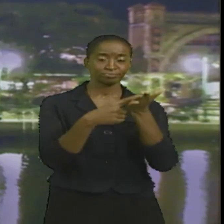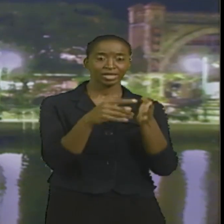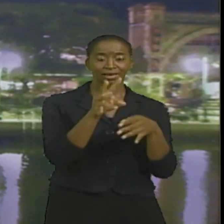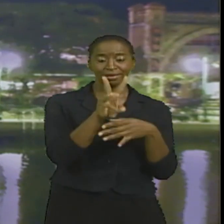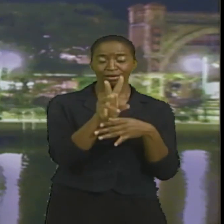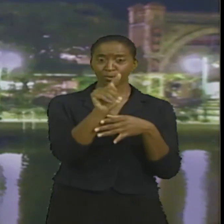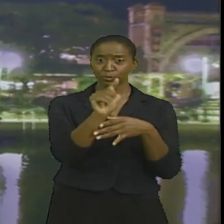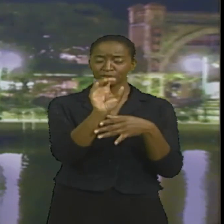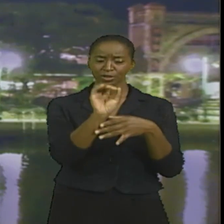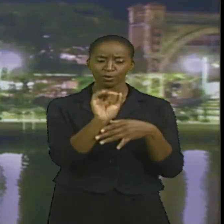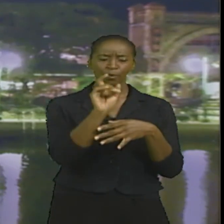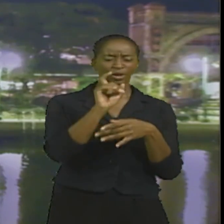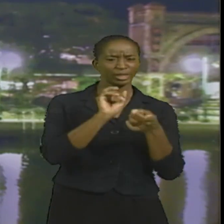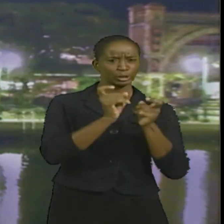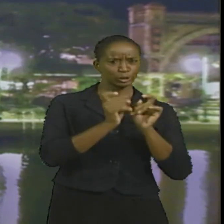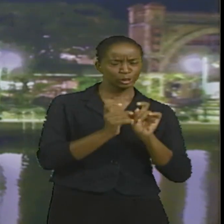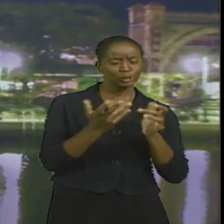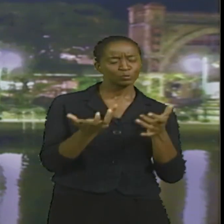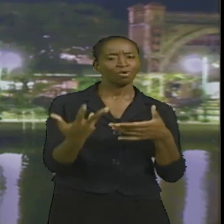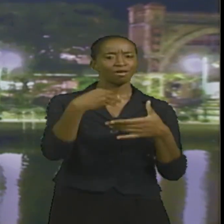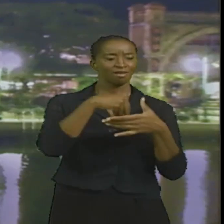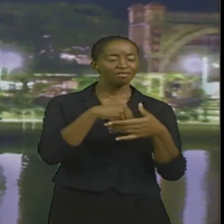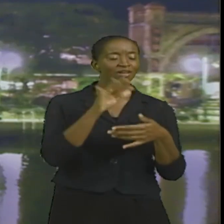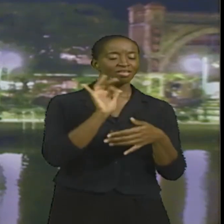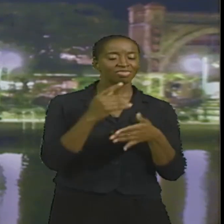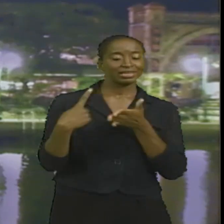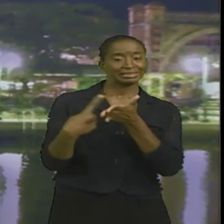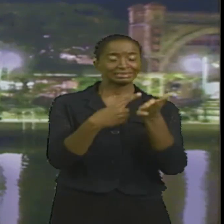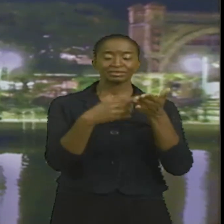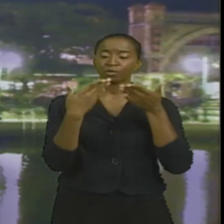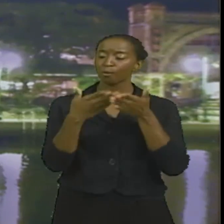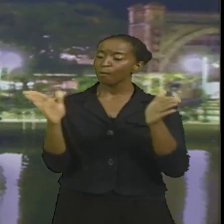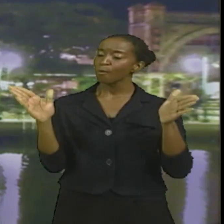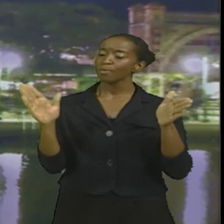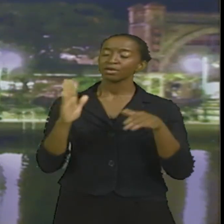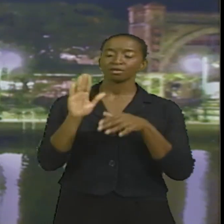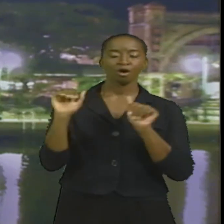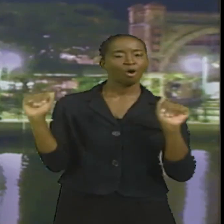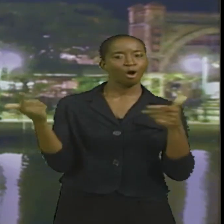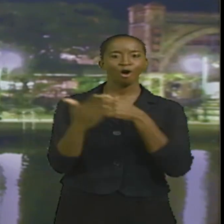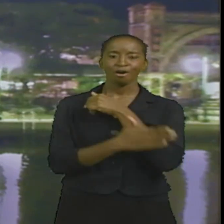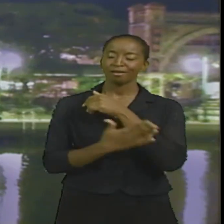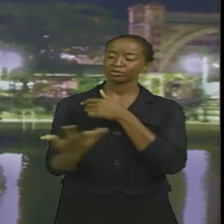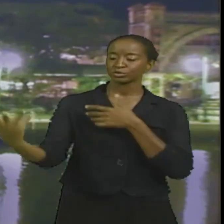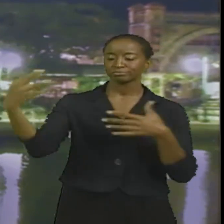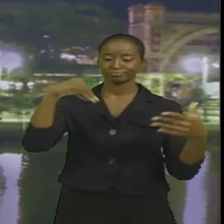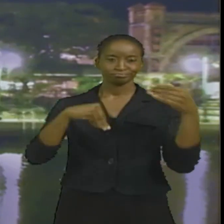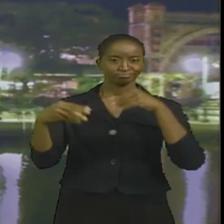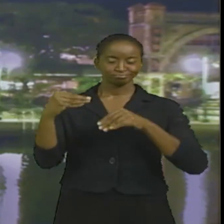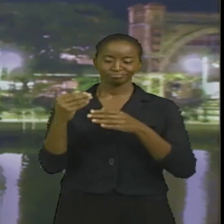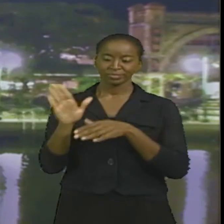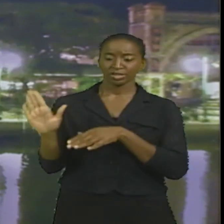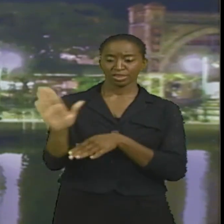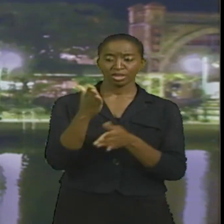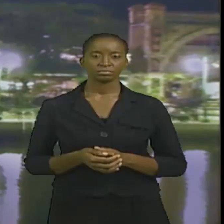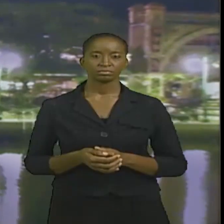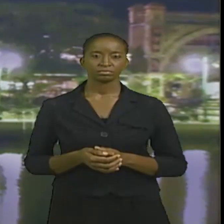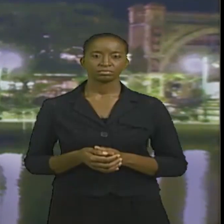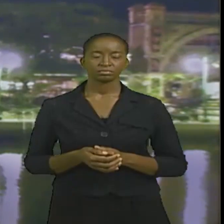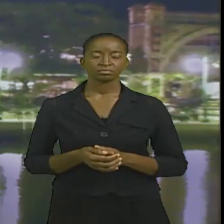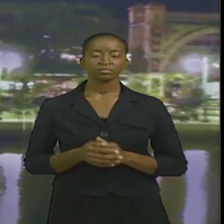relate to the body, and called for those discussions to be open, inclusive and transparent and reflect the interest of all